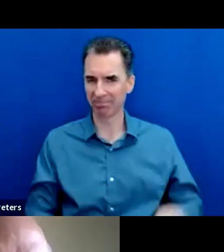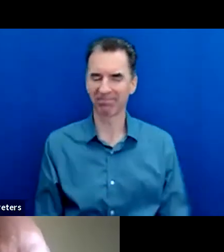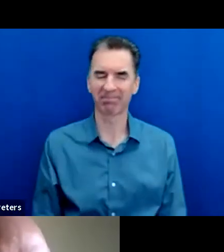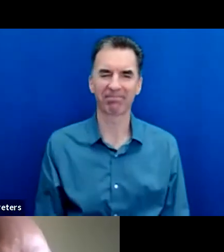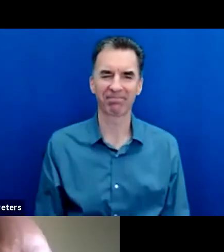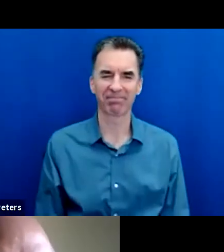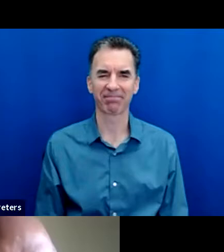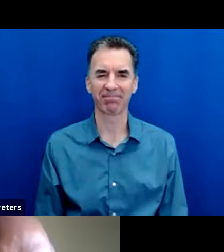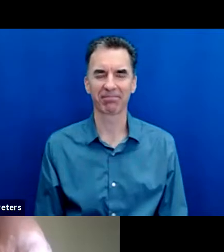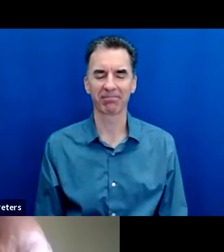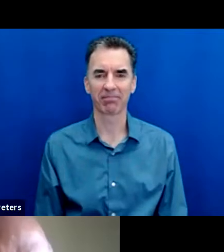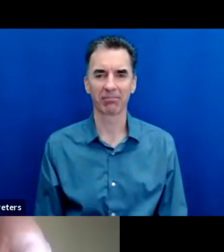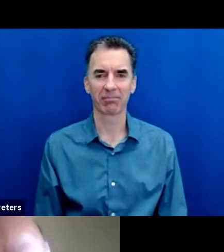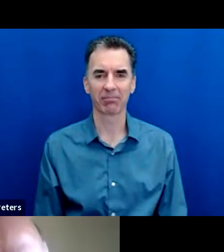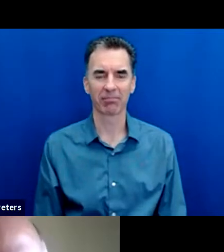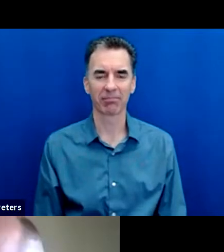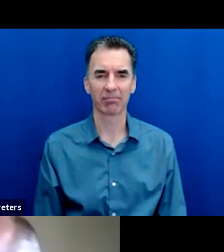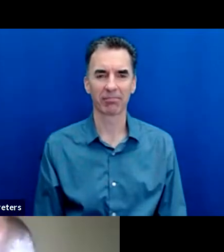second.